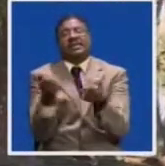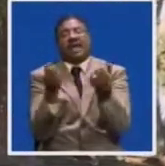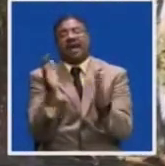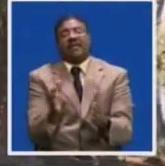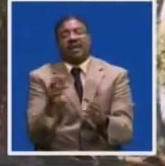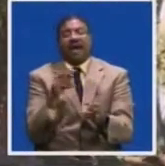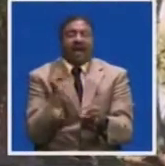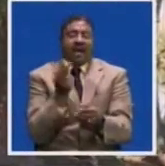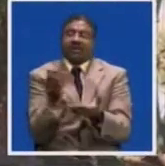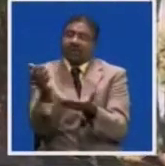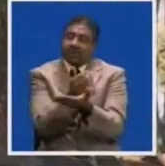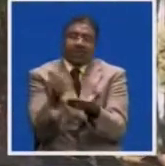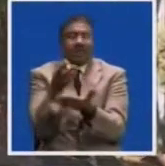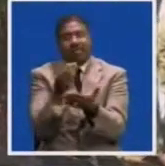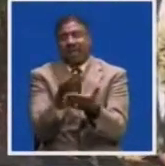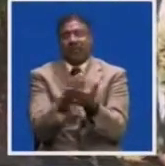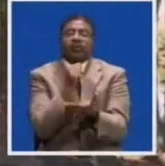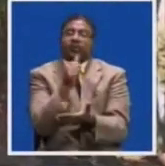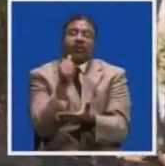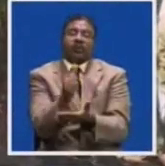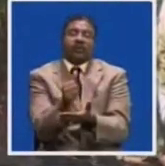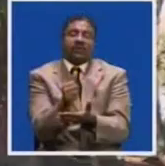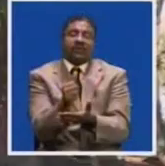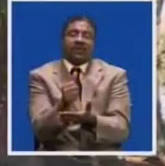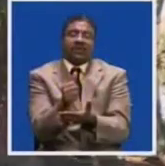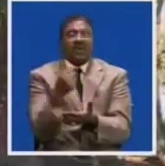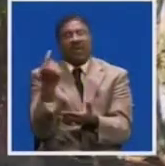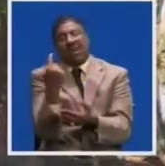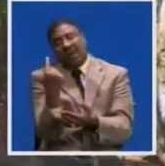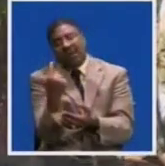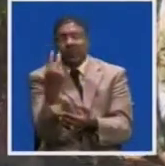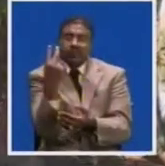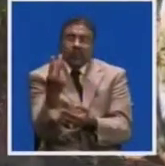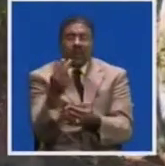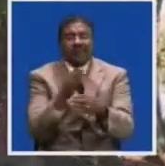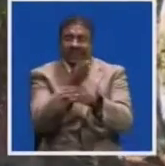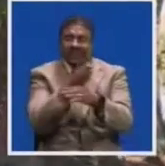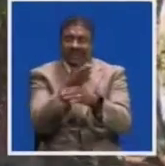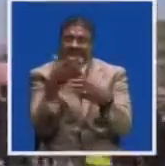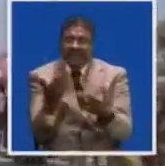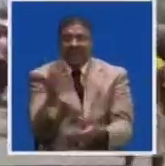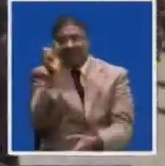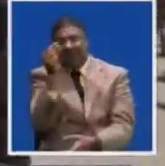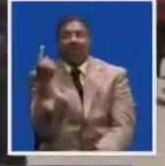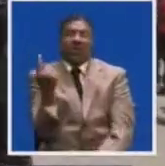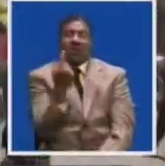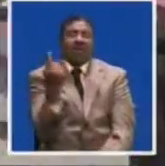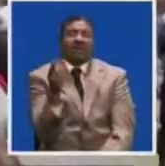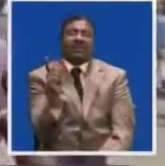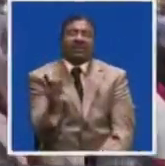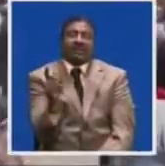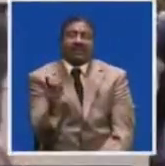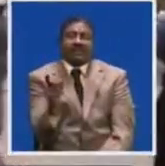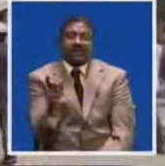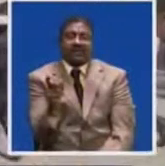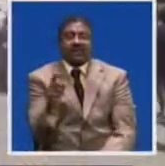any taxes on most of the exports, except for one or two, which is timber and precious stones. Penelope Sikazwe,